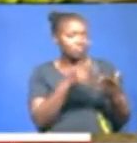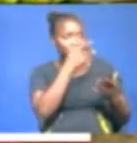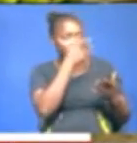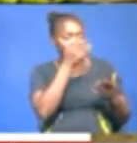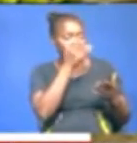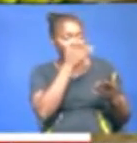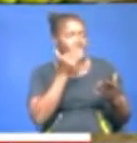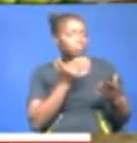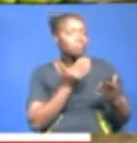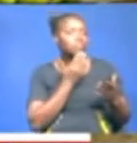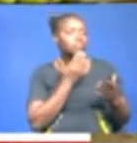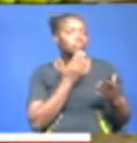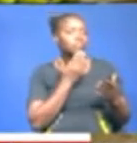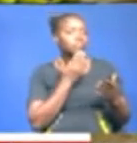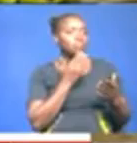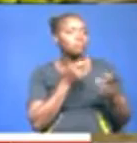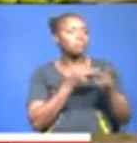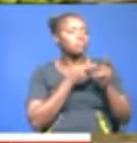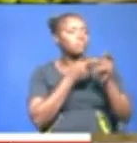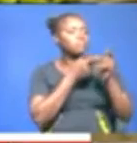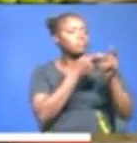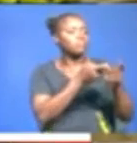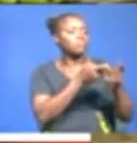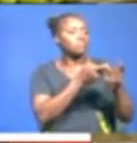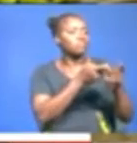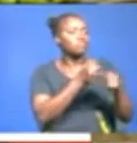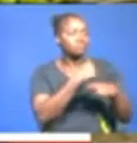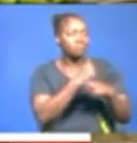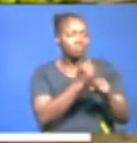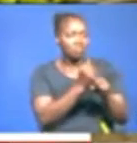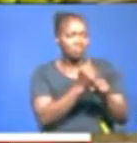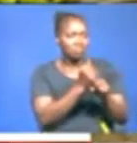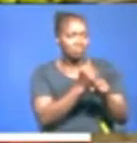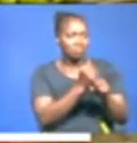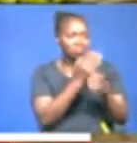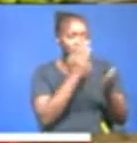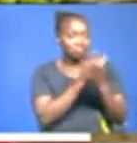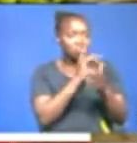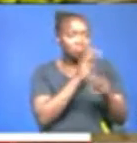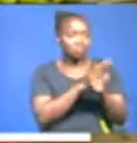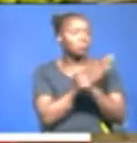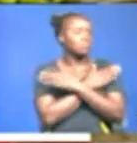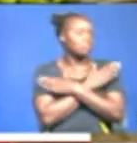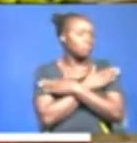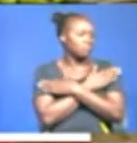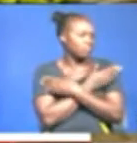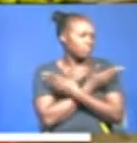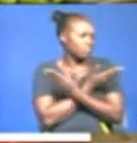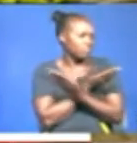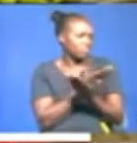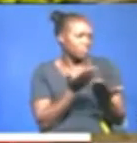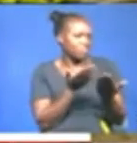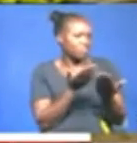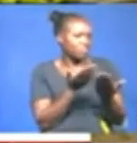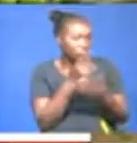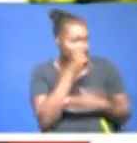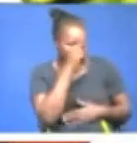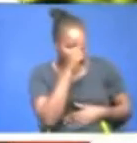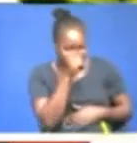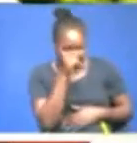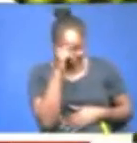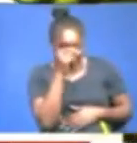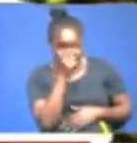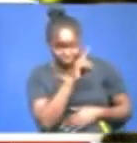that the president is rewarding or making true his promises to his friends and loyalists. So the question